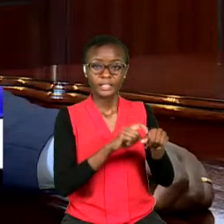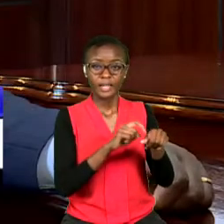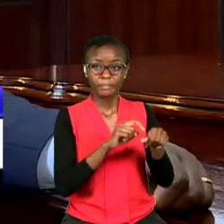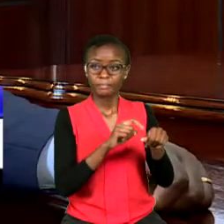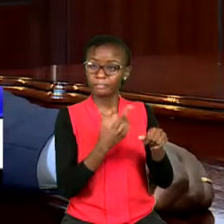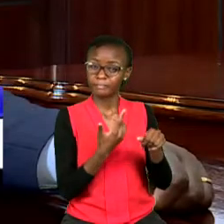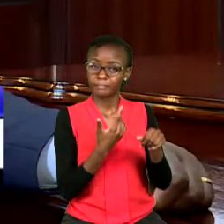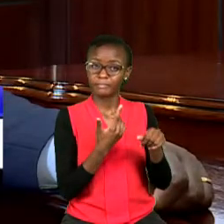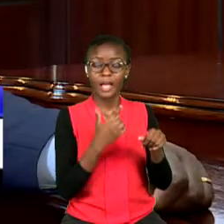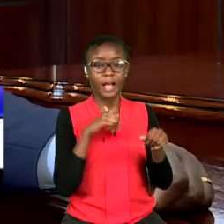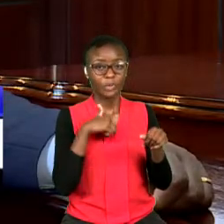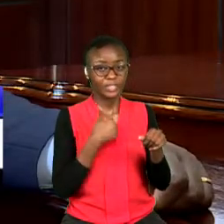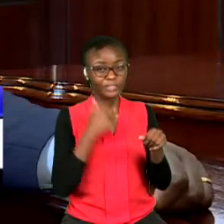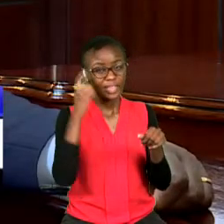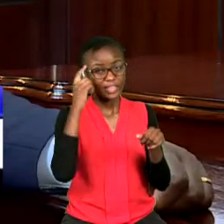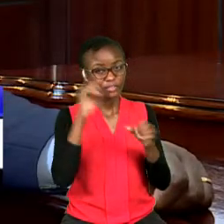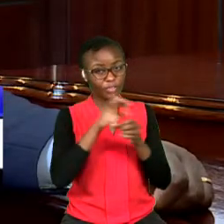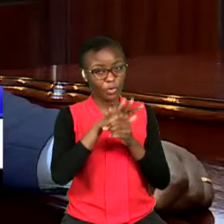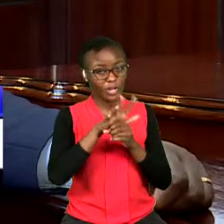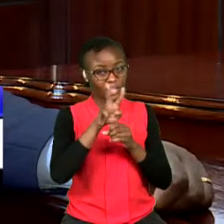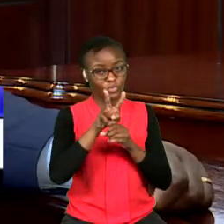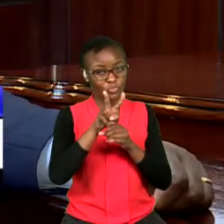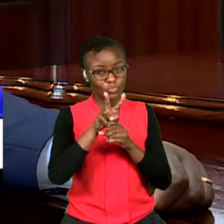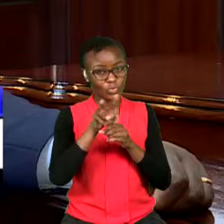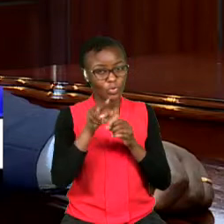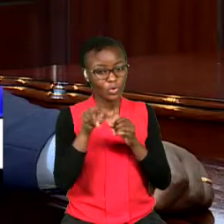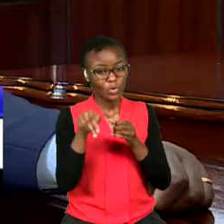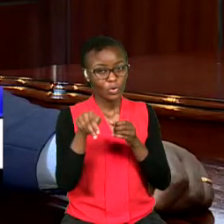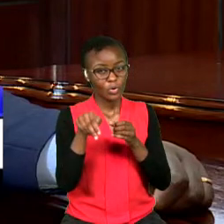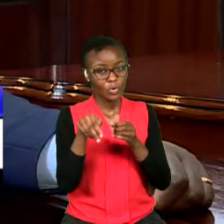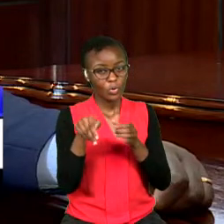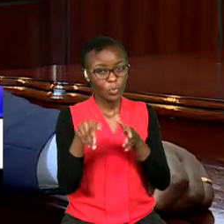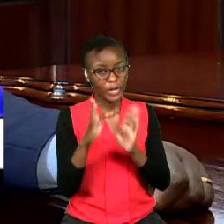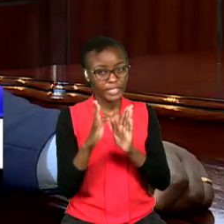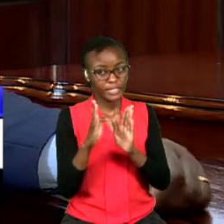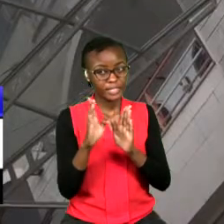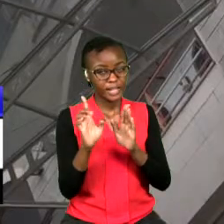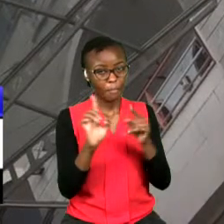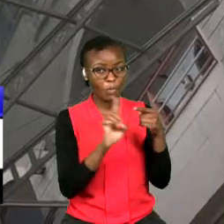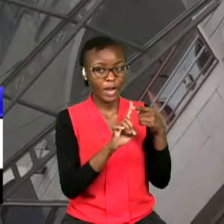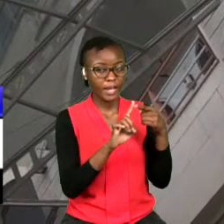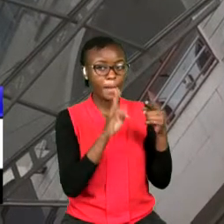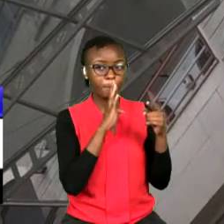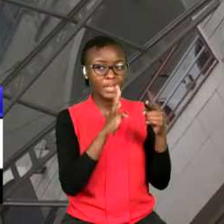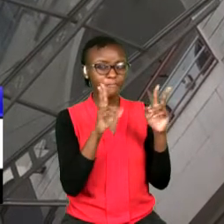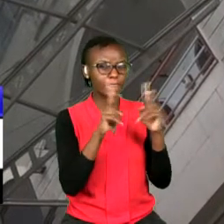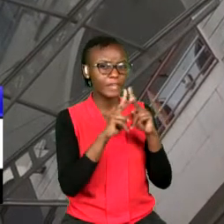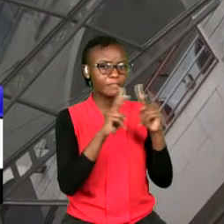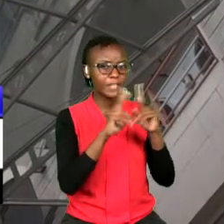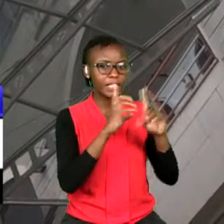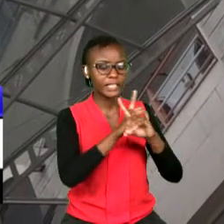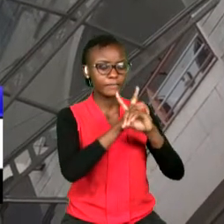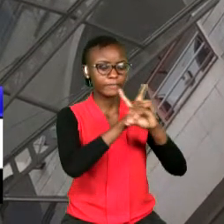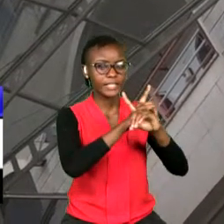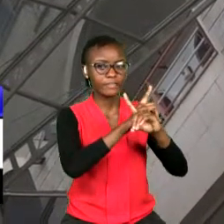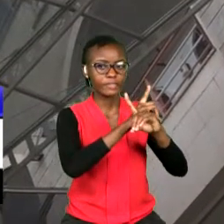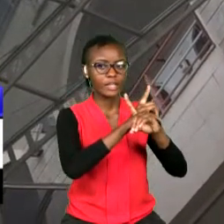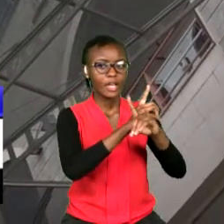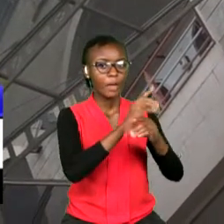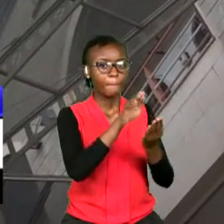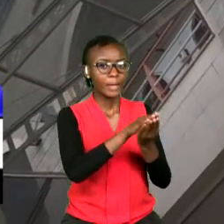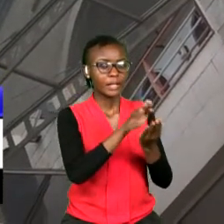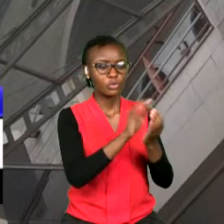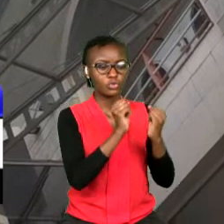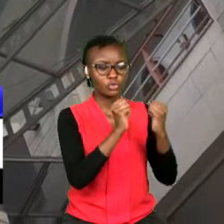from two perspectives. One was to be very defensive, ensure the bank was strong enough.